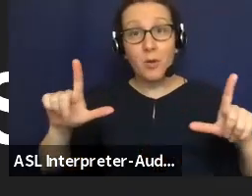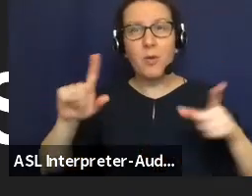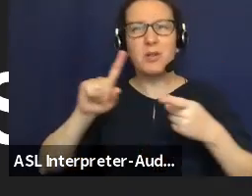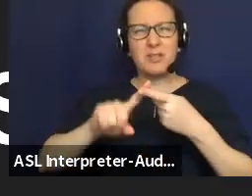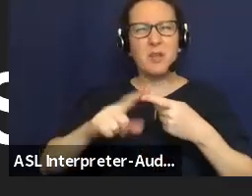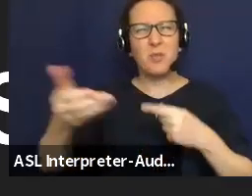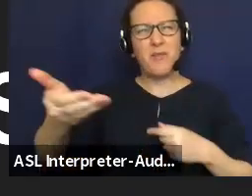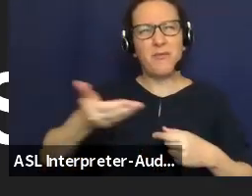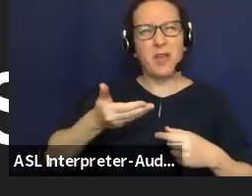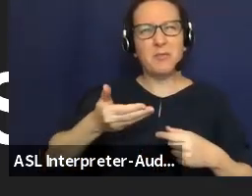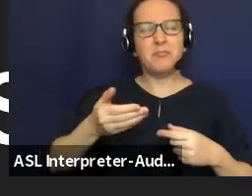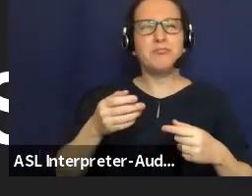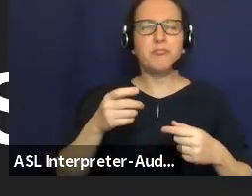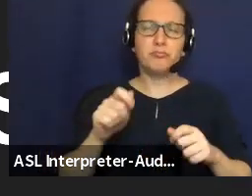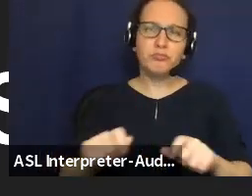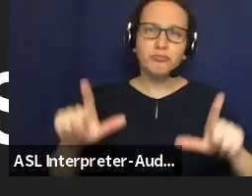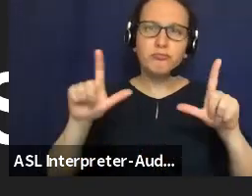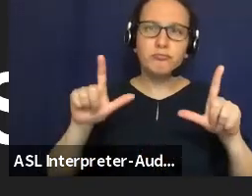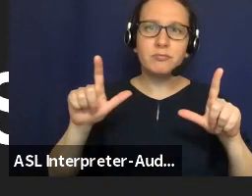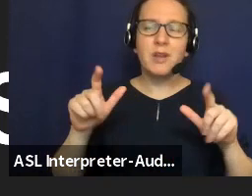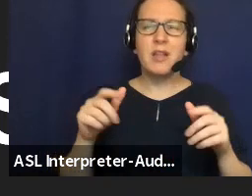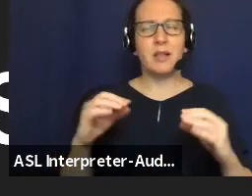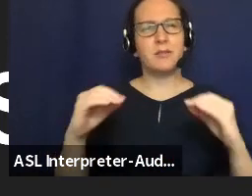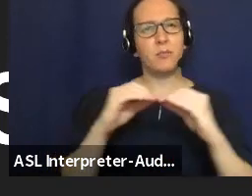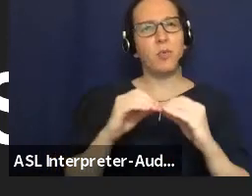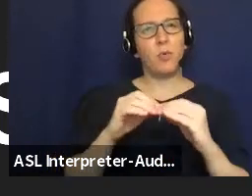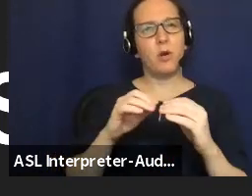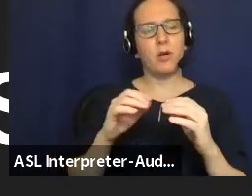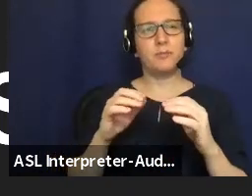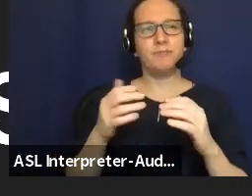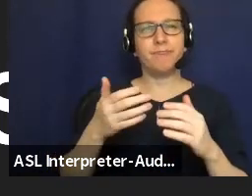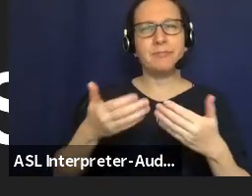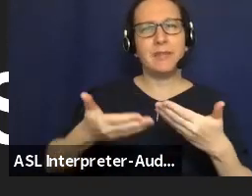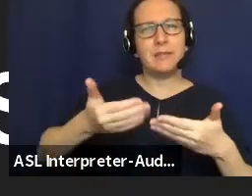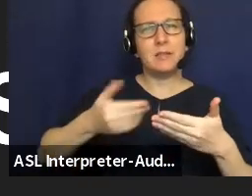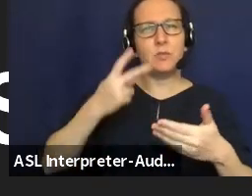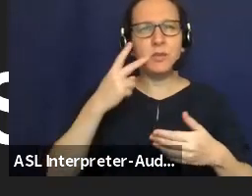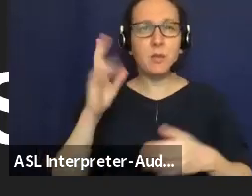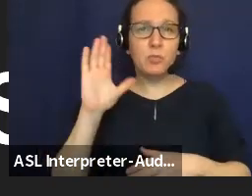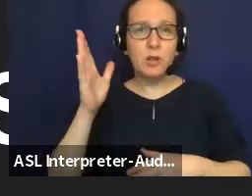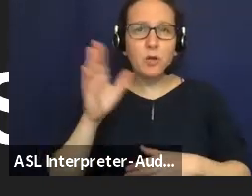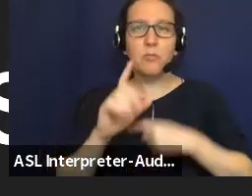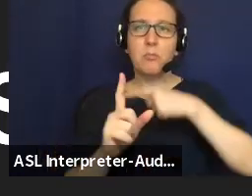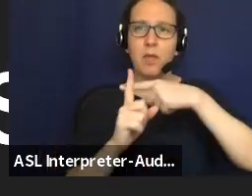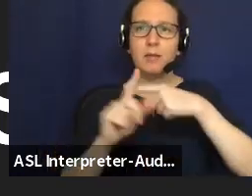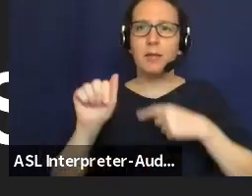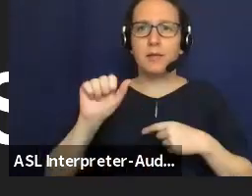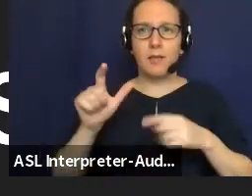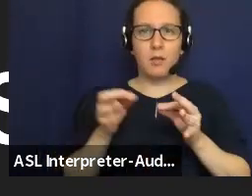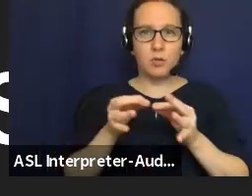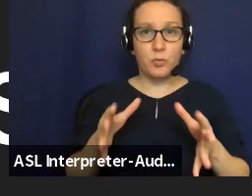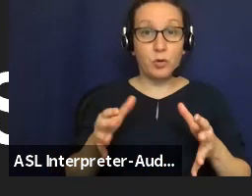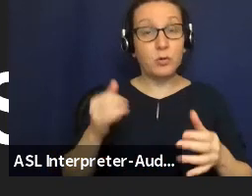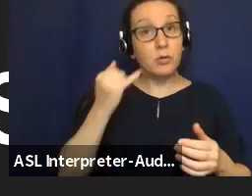on. This will make it more optimal for you to see the presenters and the ASL interpreter. If you plan to